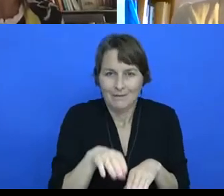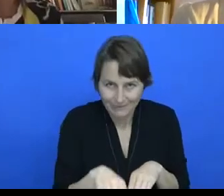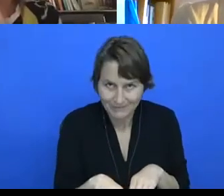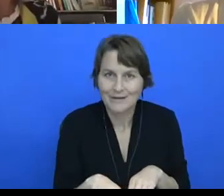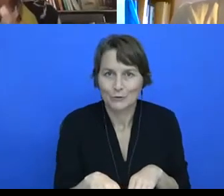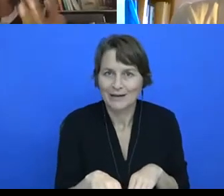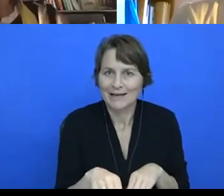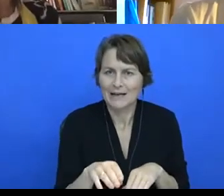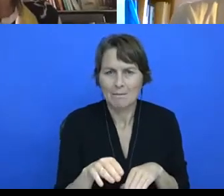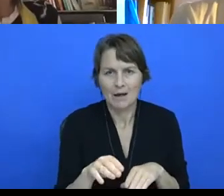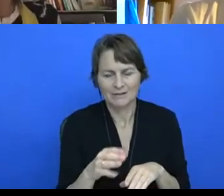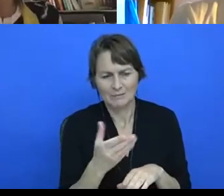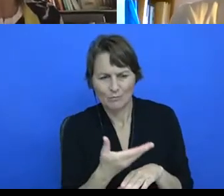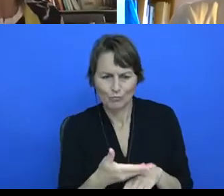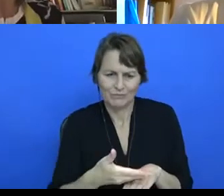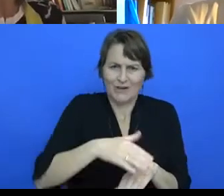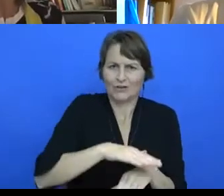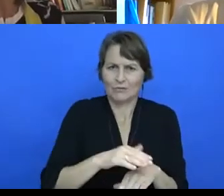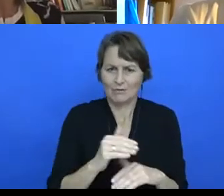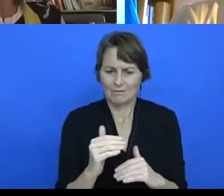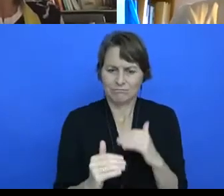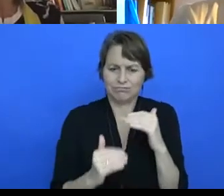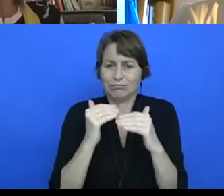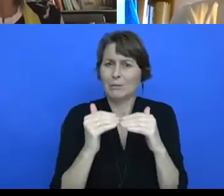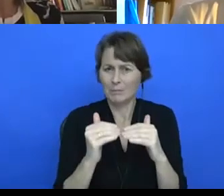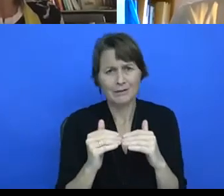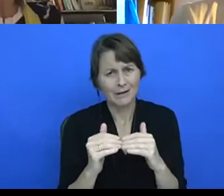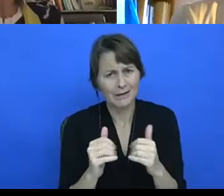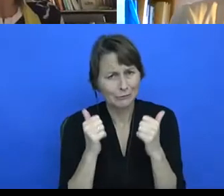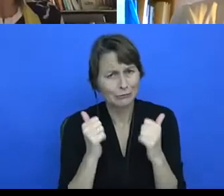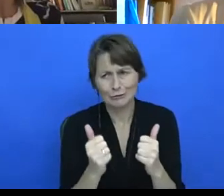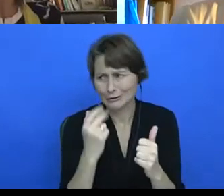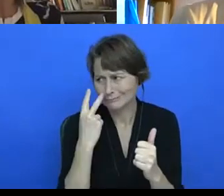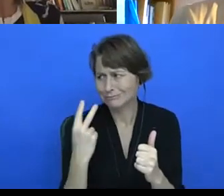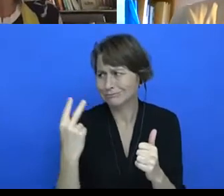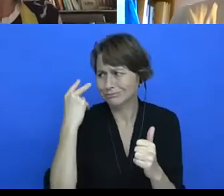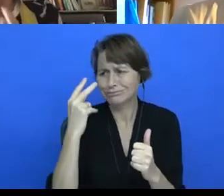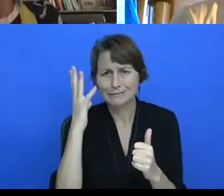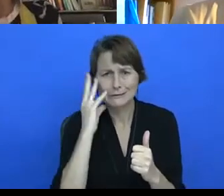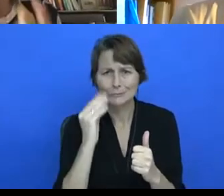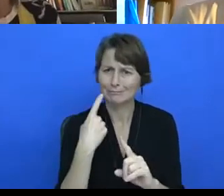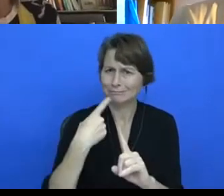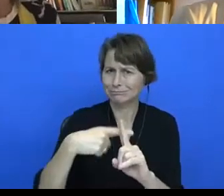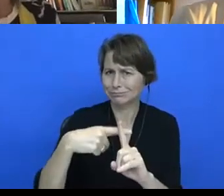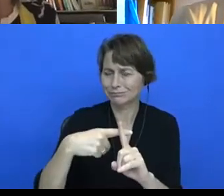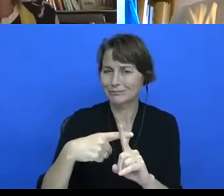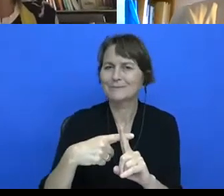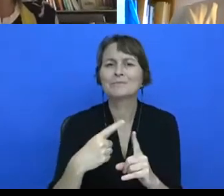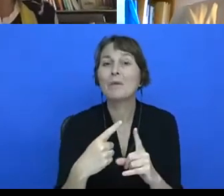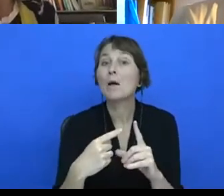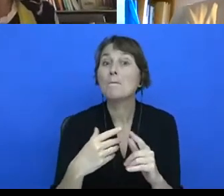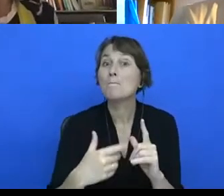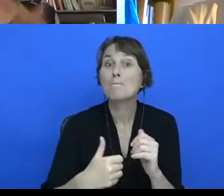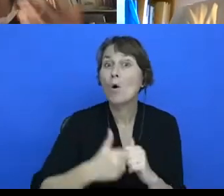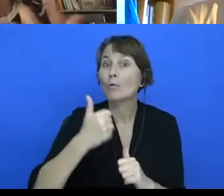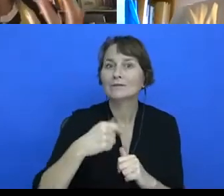professionalization. But I think it's worth this. And what I value most is the co-creational effort and the empathy